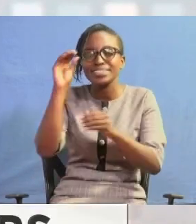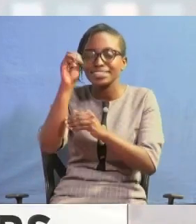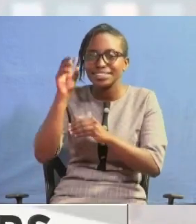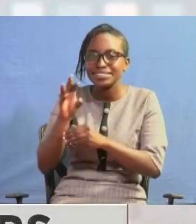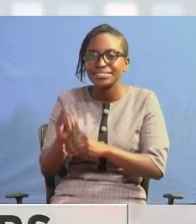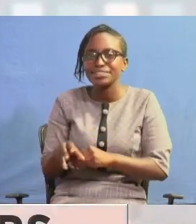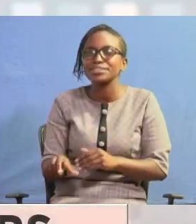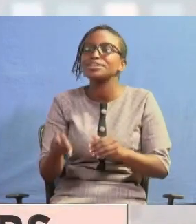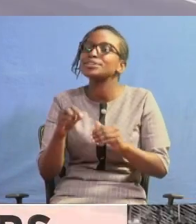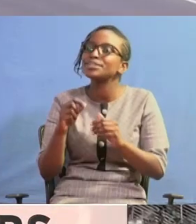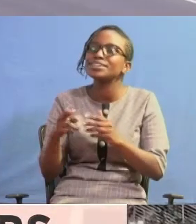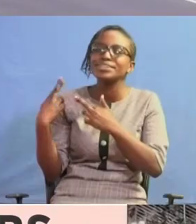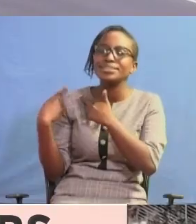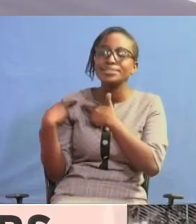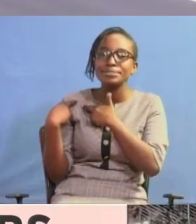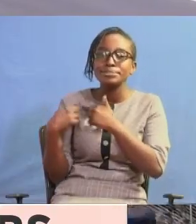Musyoka.